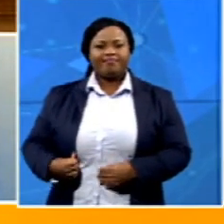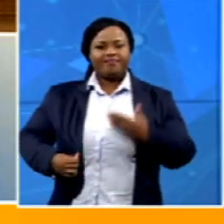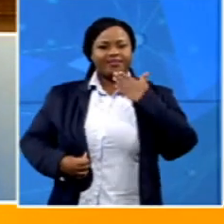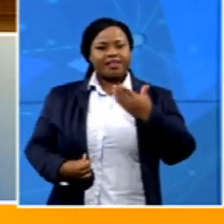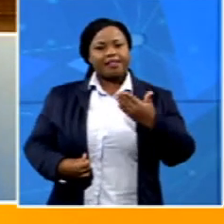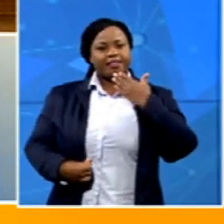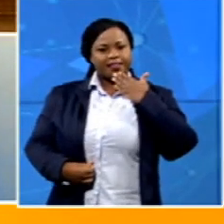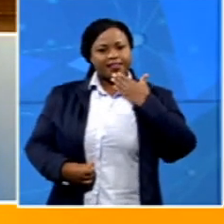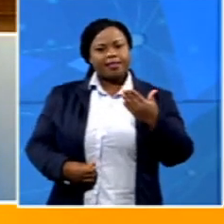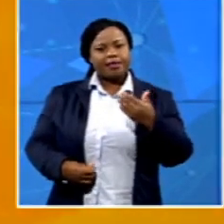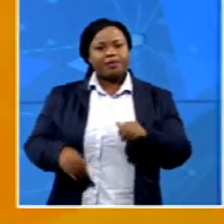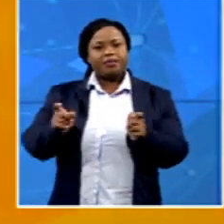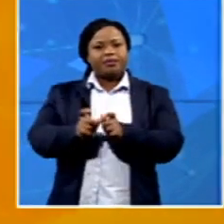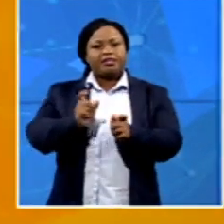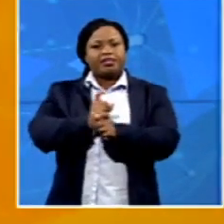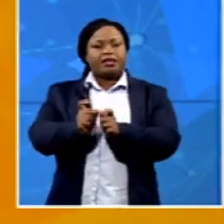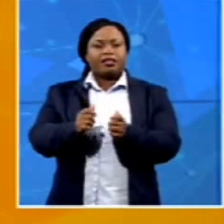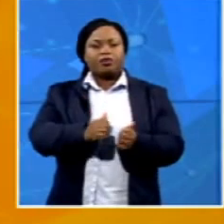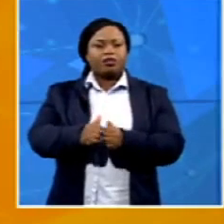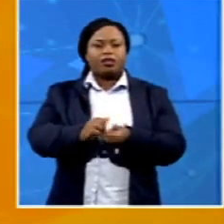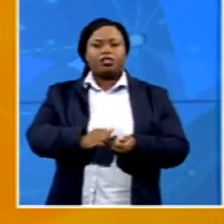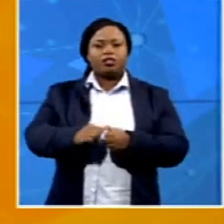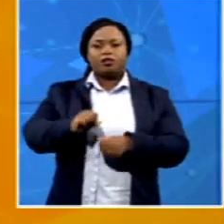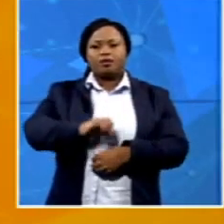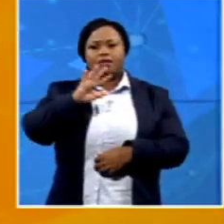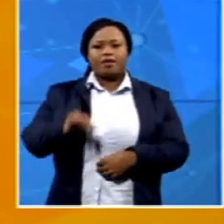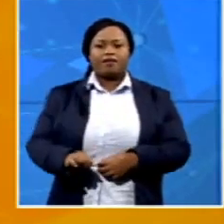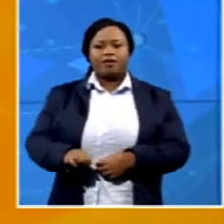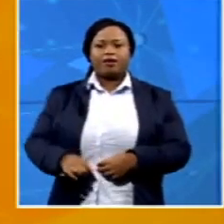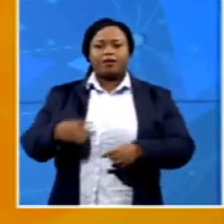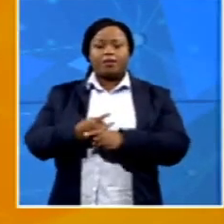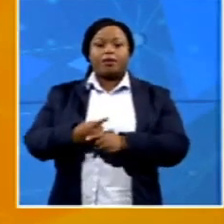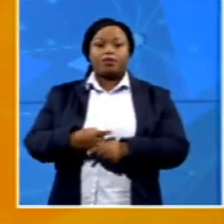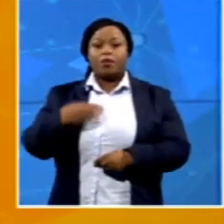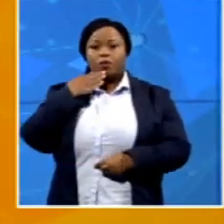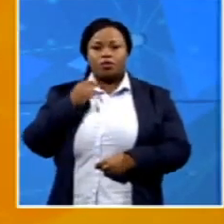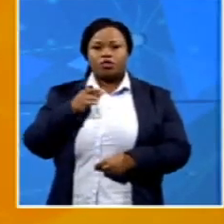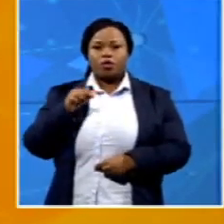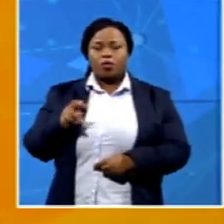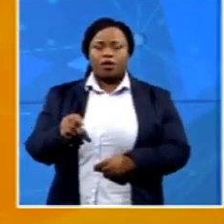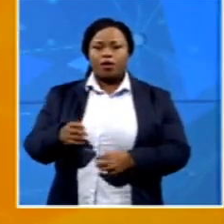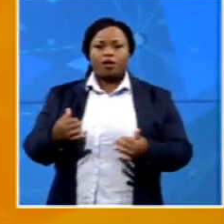to the Dyslexic Association of South Africa's Managing Director, Sharon Gerken. We were just in